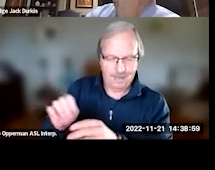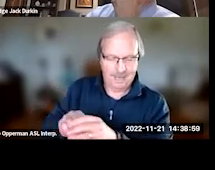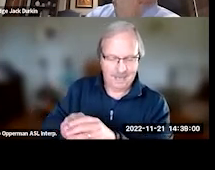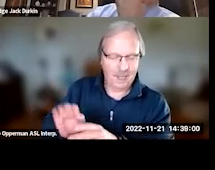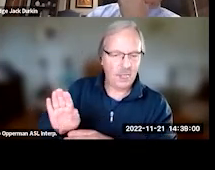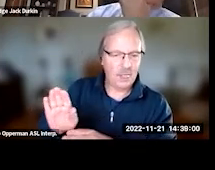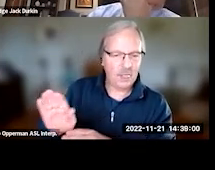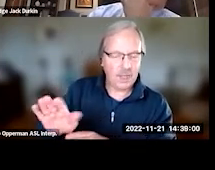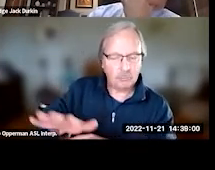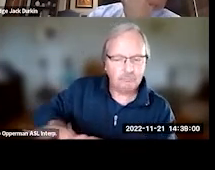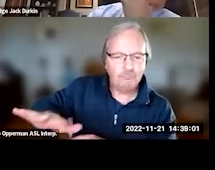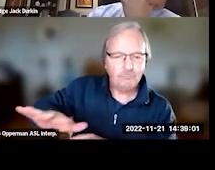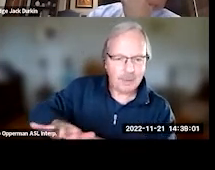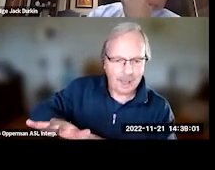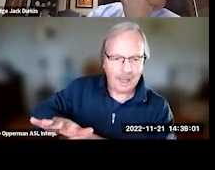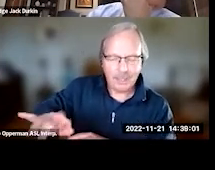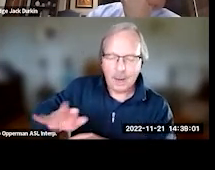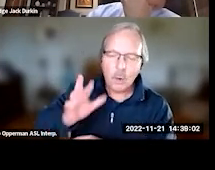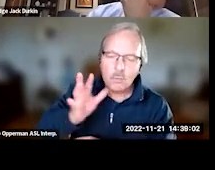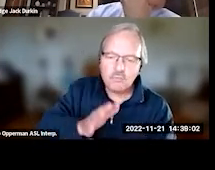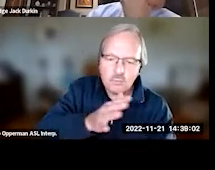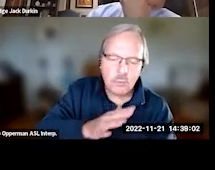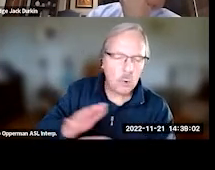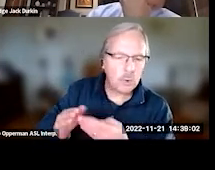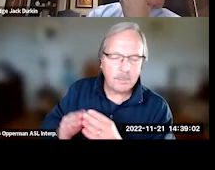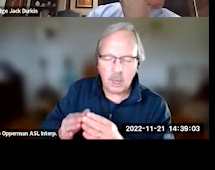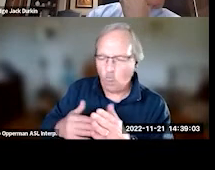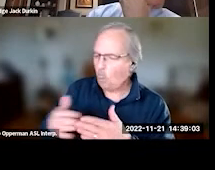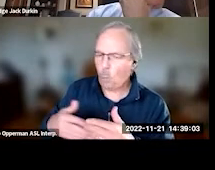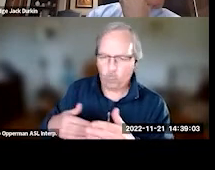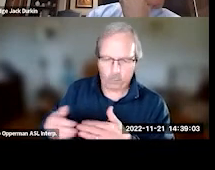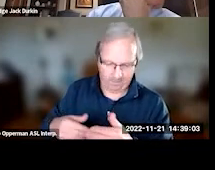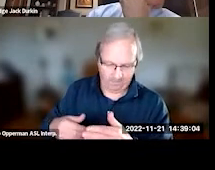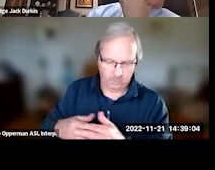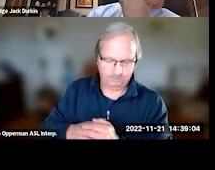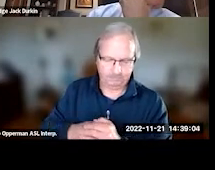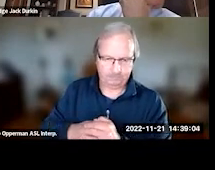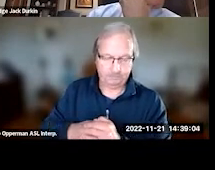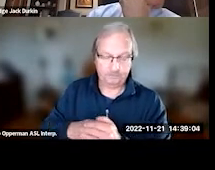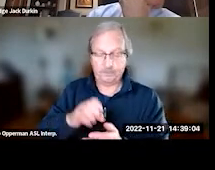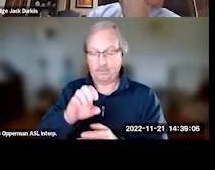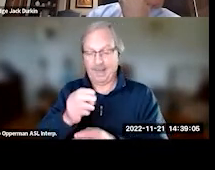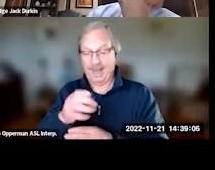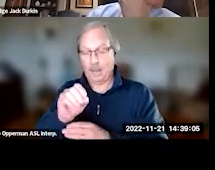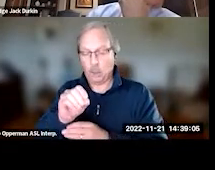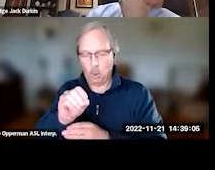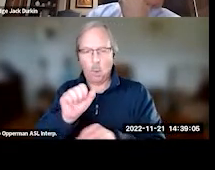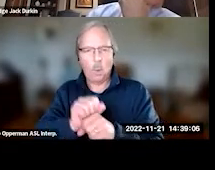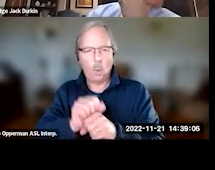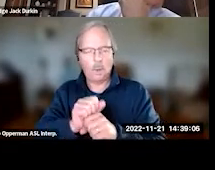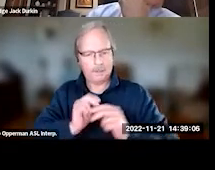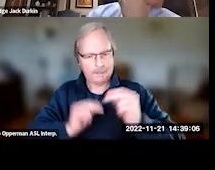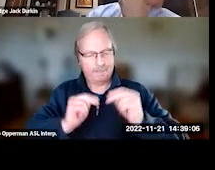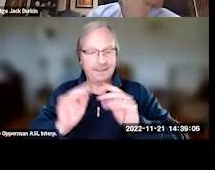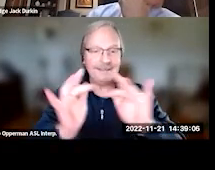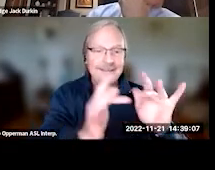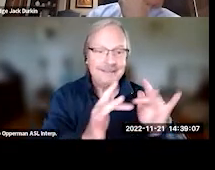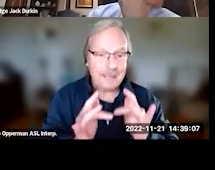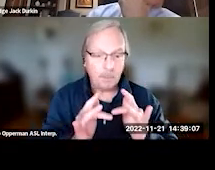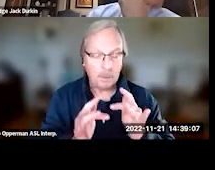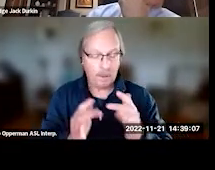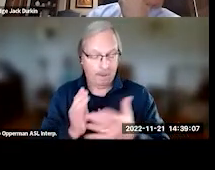in their locale, in their rural community, whatever it may be. And ECHO worked to build networks between